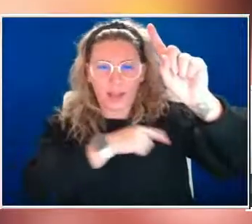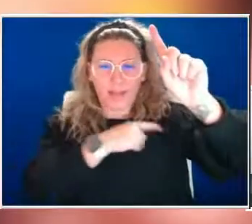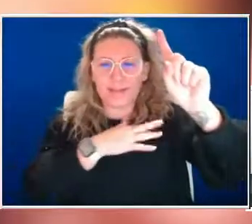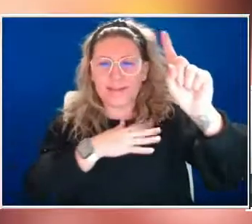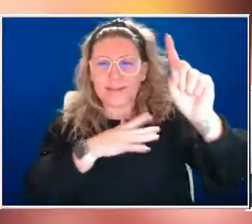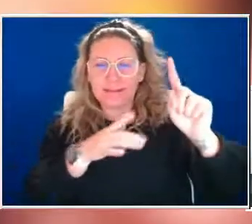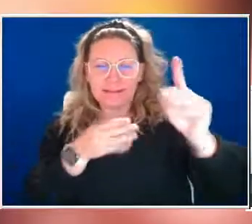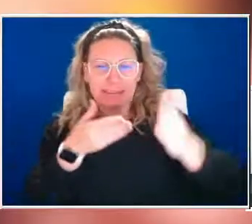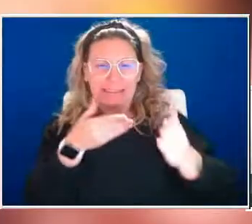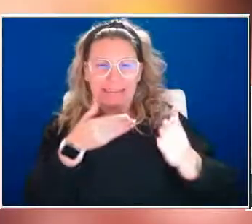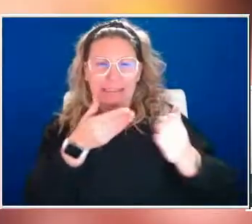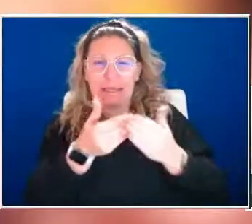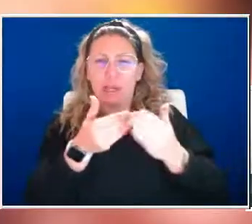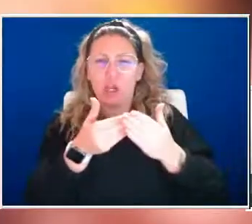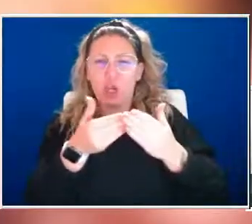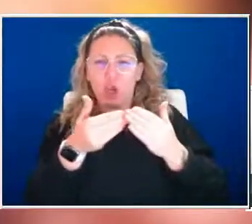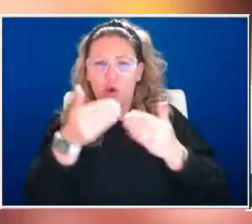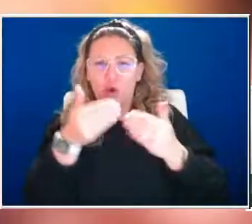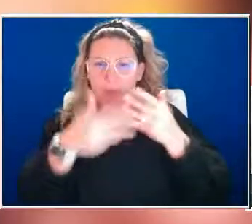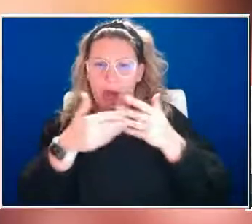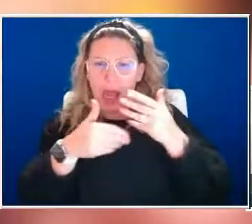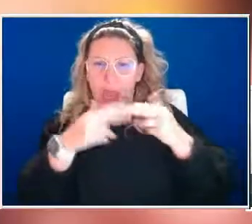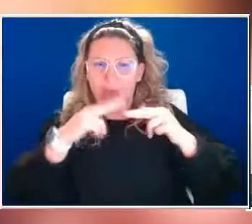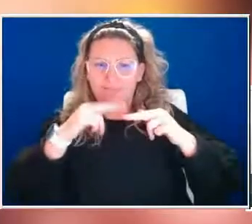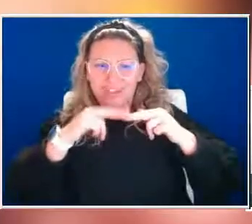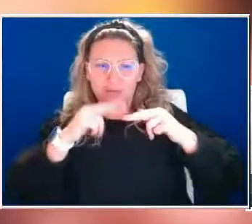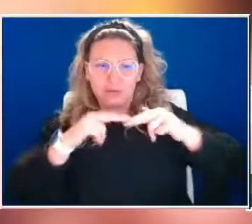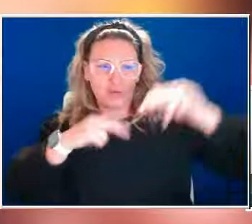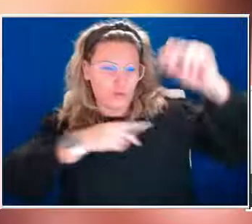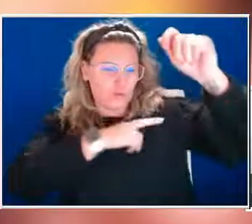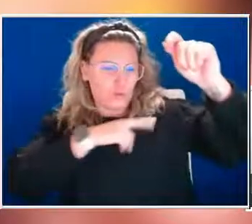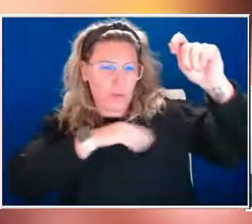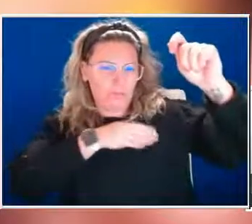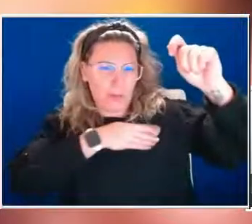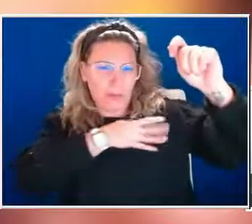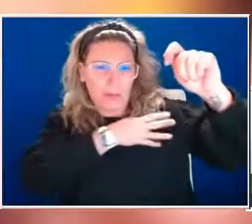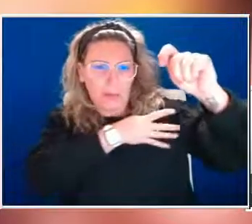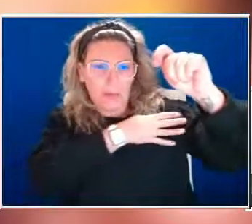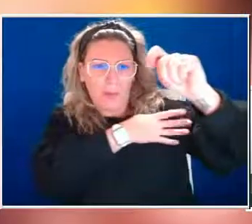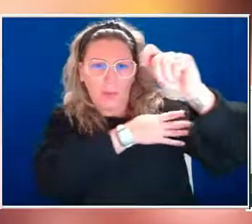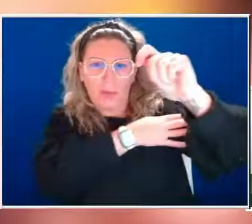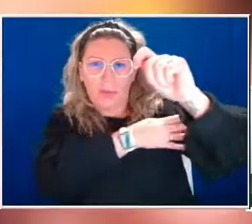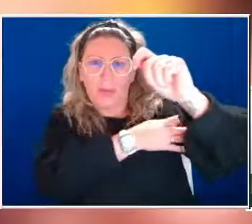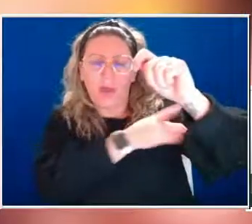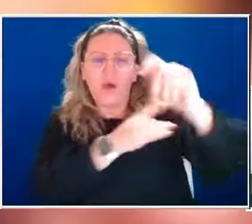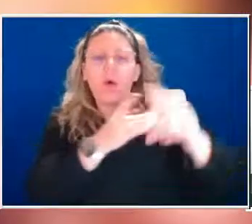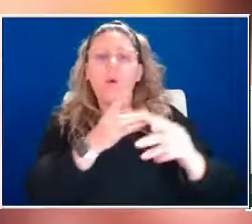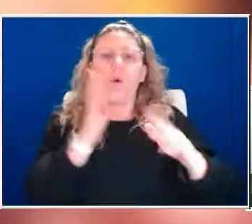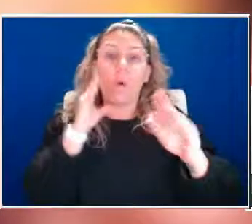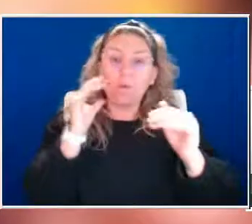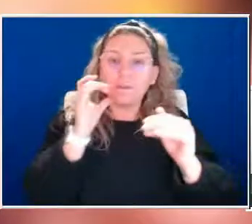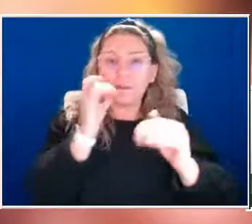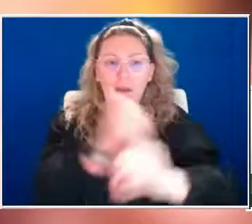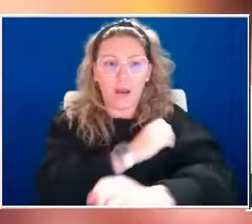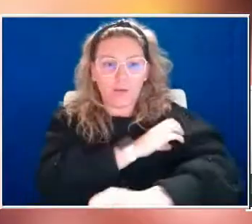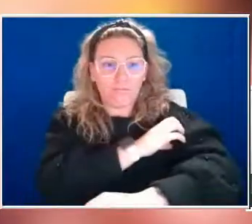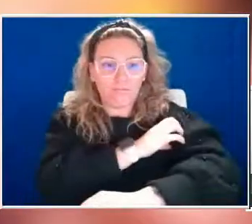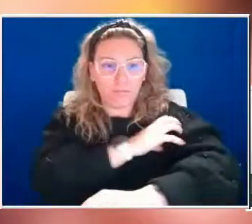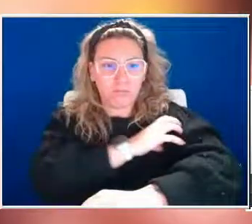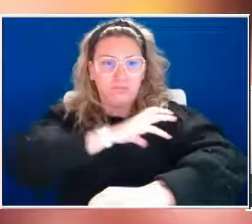nearby blood vessel, we're hoping to avoid a buildup of traffic or a buildup of lymph in this case that would result in